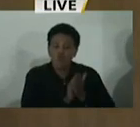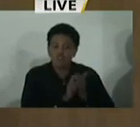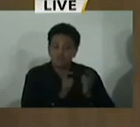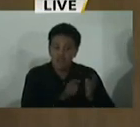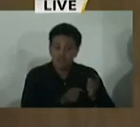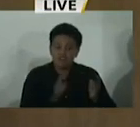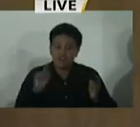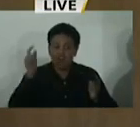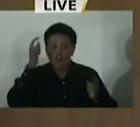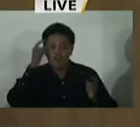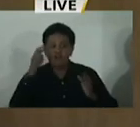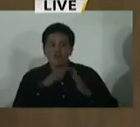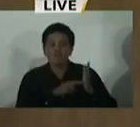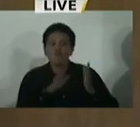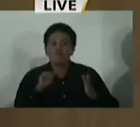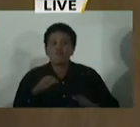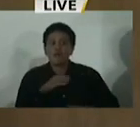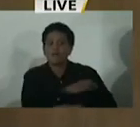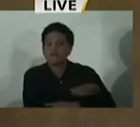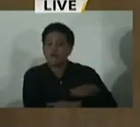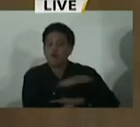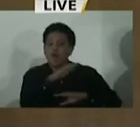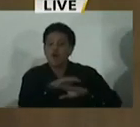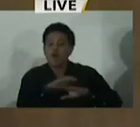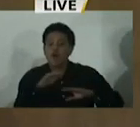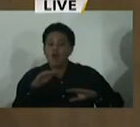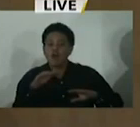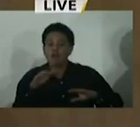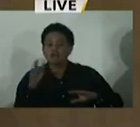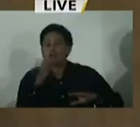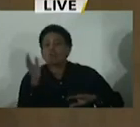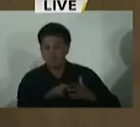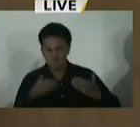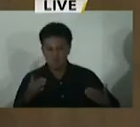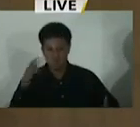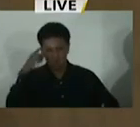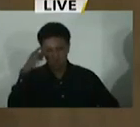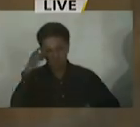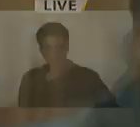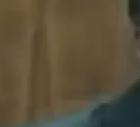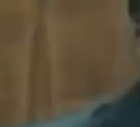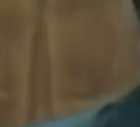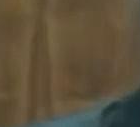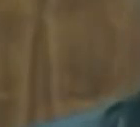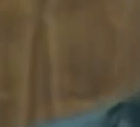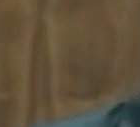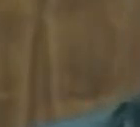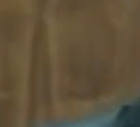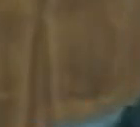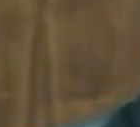government ruled by power, uncircumscribed by laws, which is a dangerous country for us, and we don't want it.